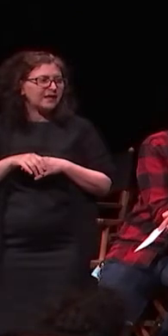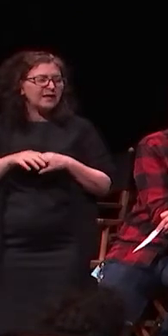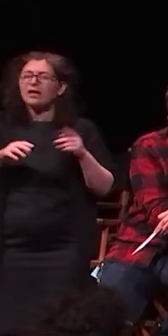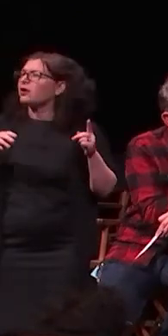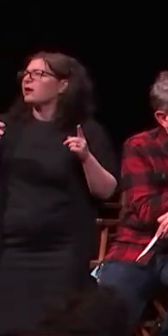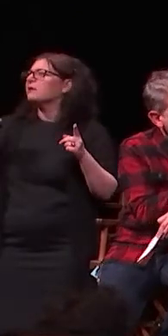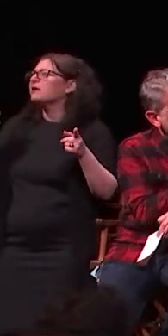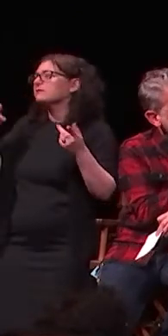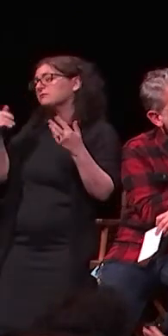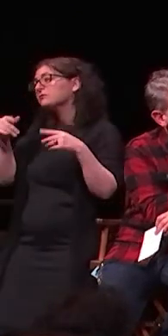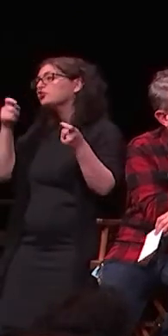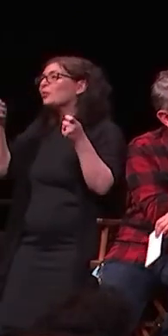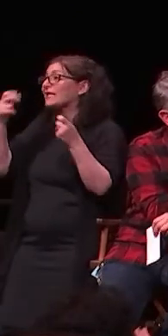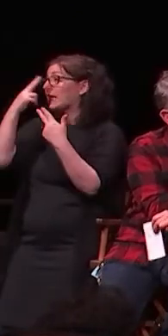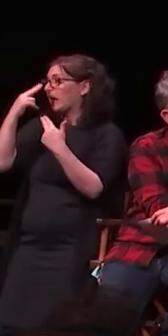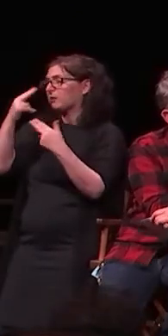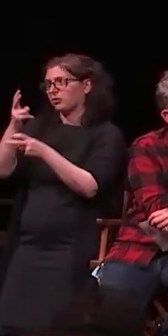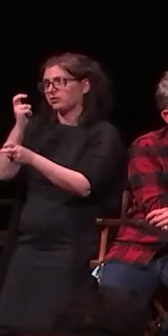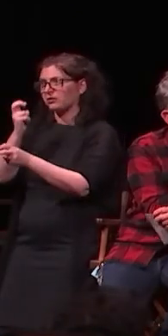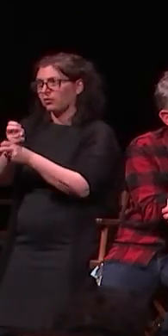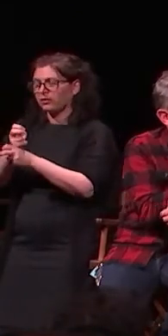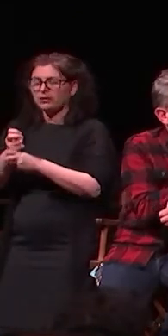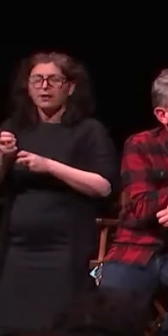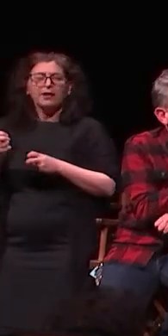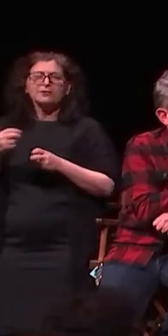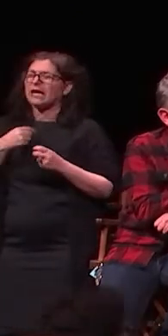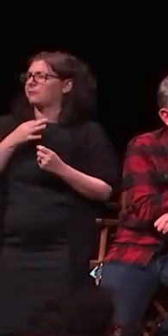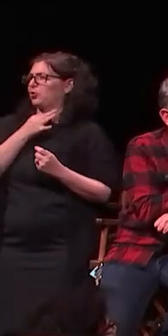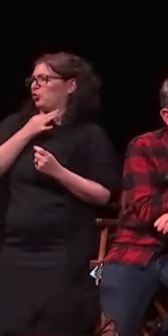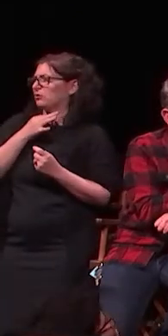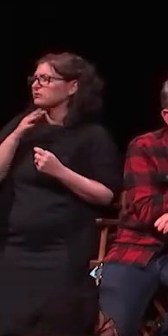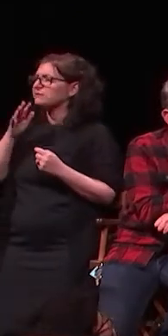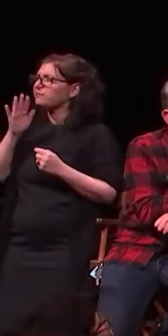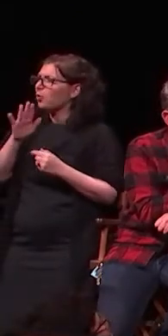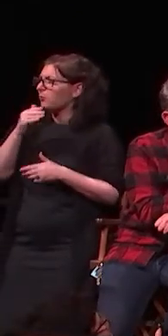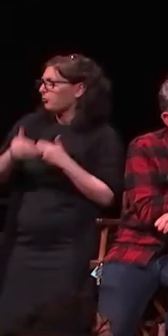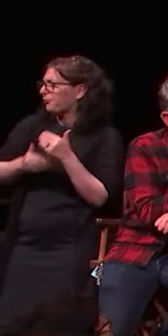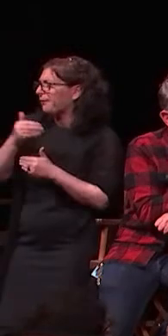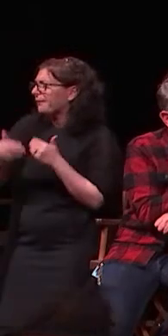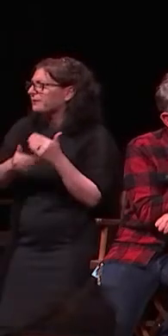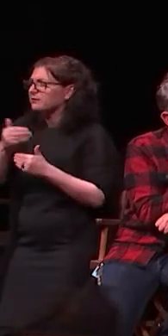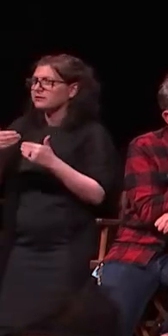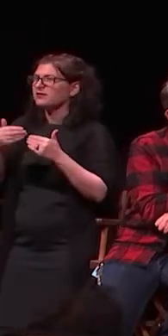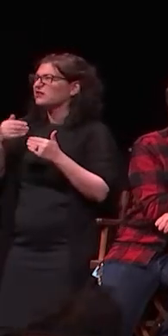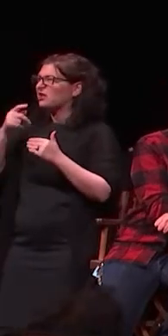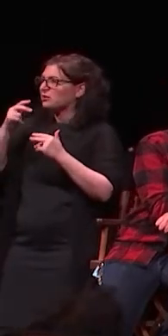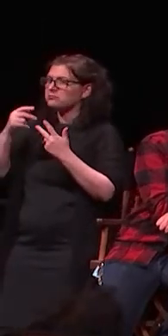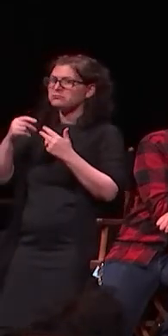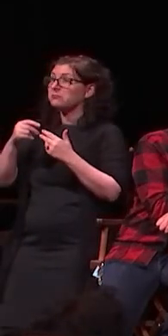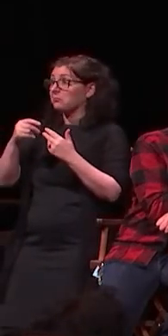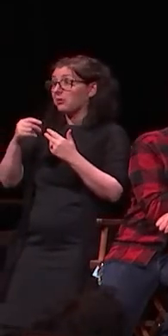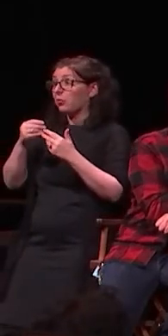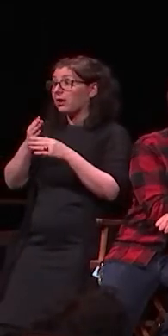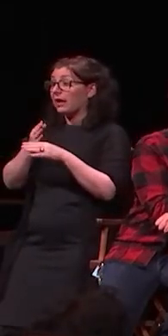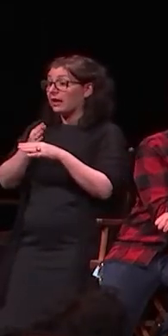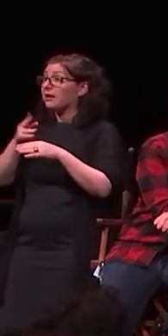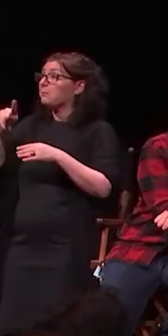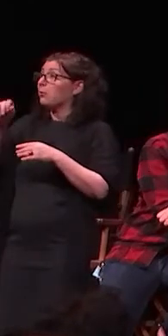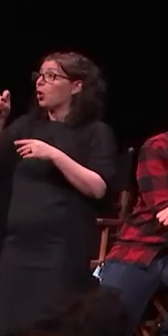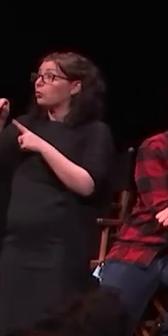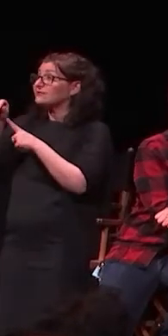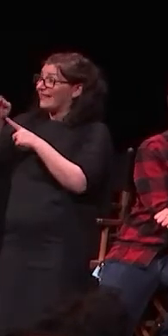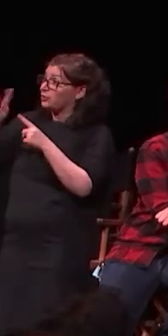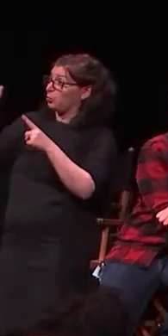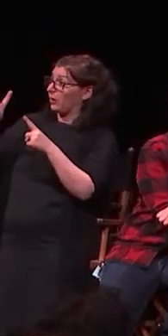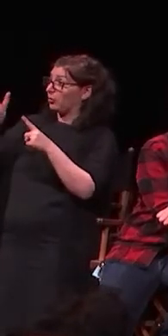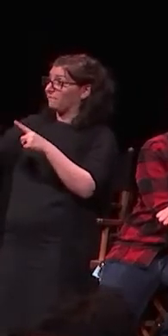Directing comedy is very difficult. So I'm curious what your process was. Did you build a lot of it in post, or did it just kind of come together from